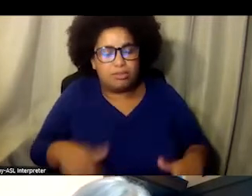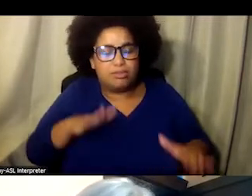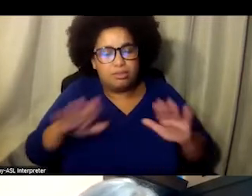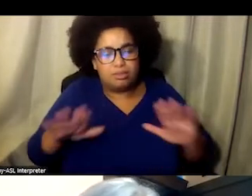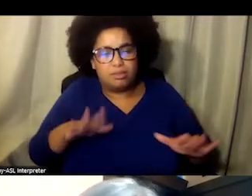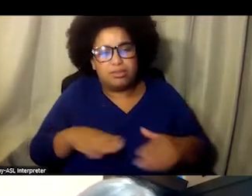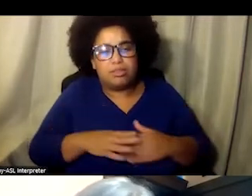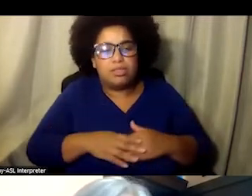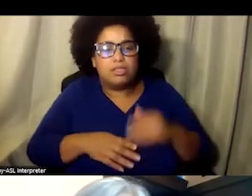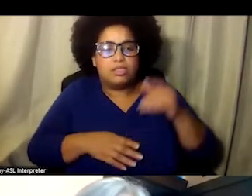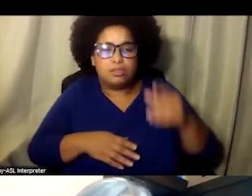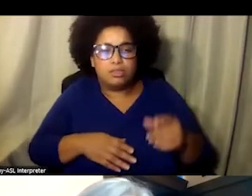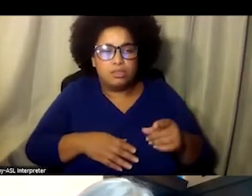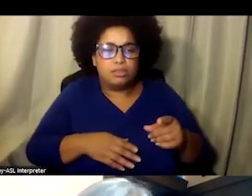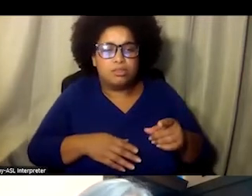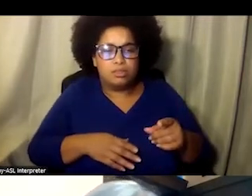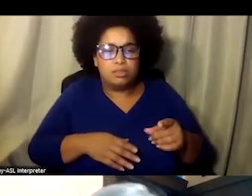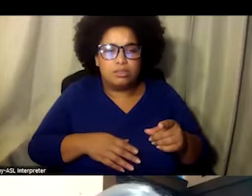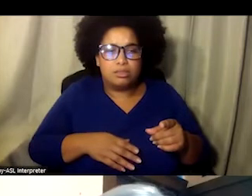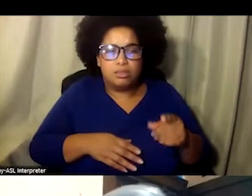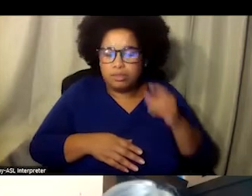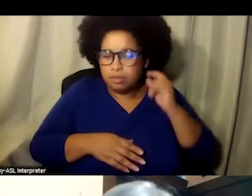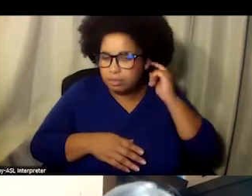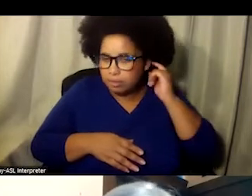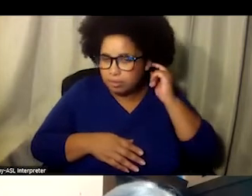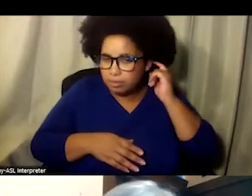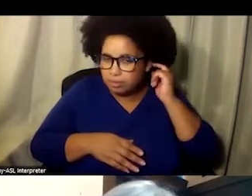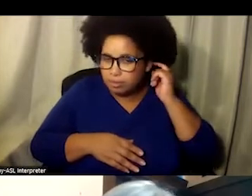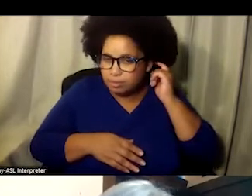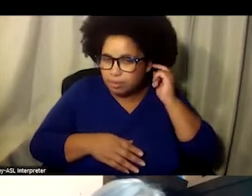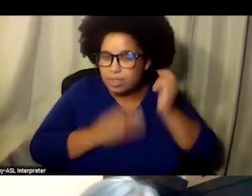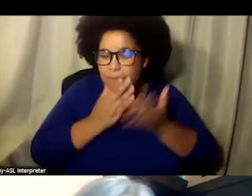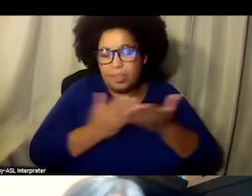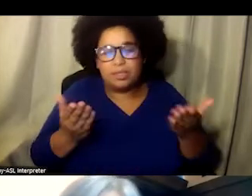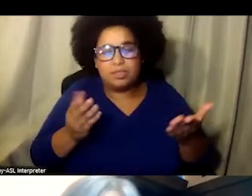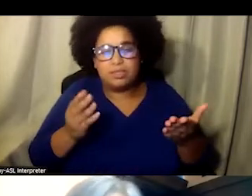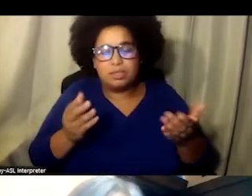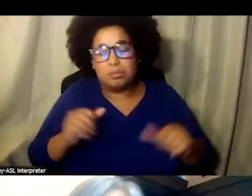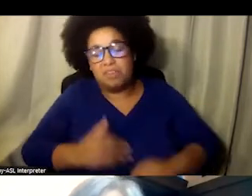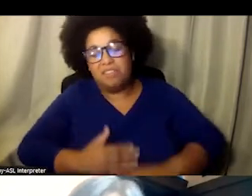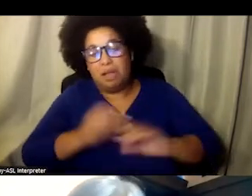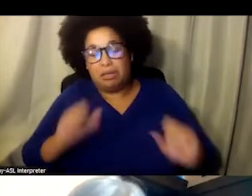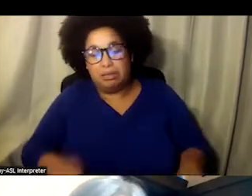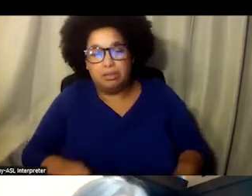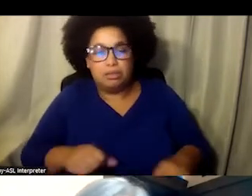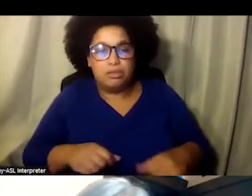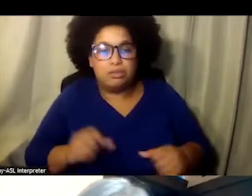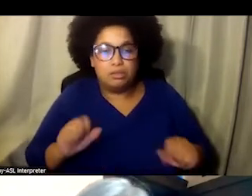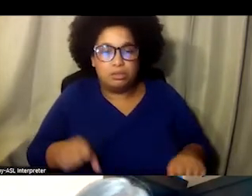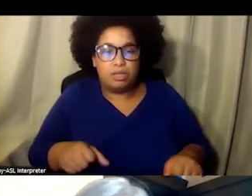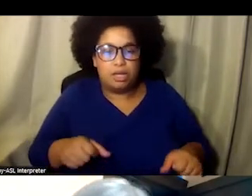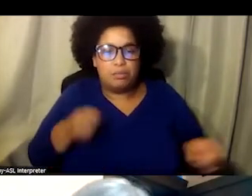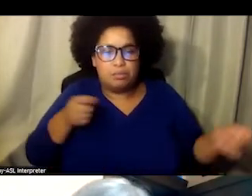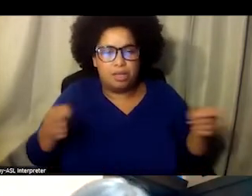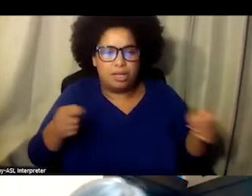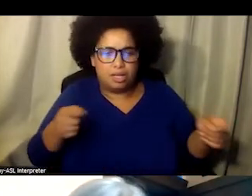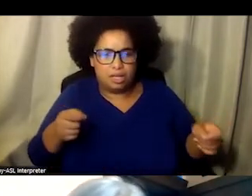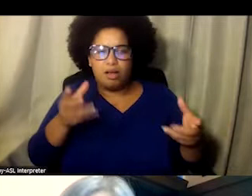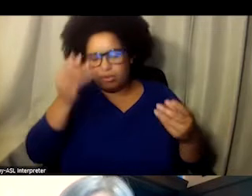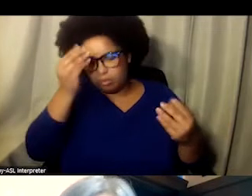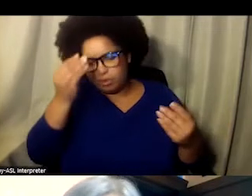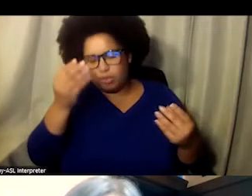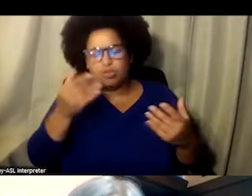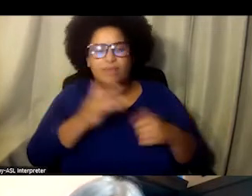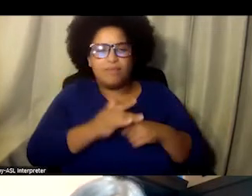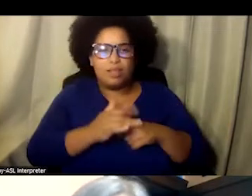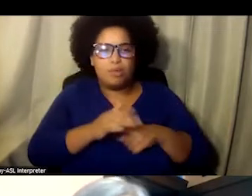taken for focus said that things may be prevented, but more importantly, you can mitigate the onset and course of dementia.